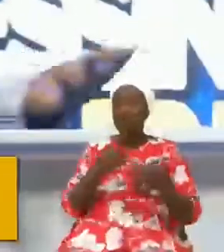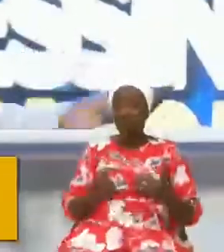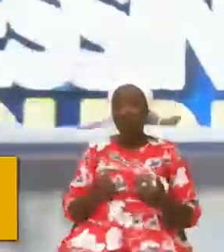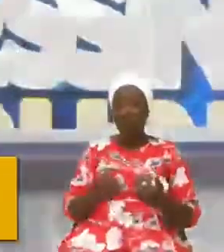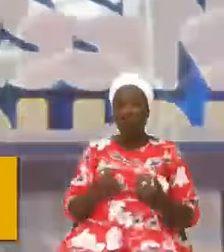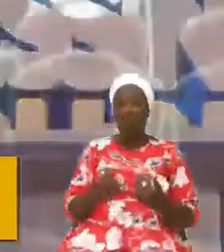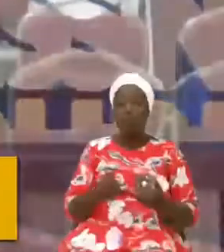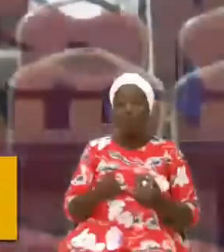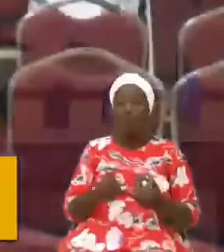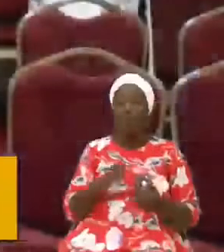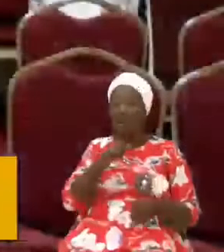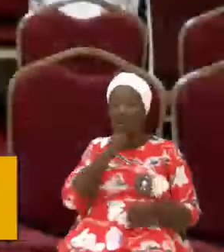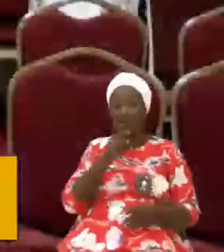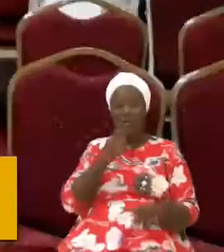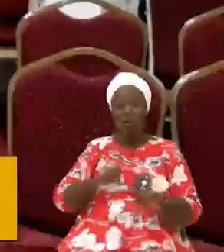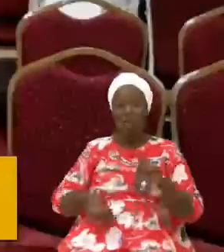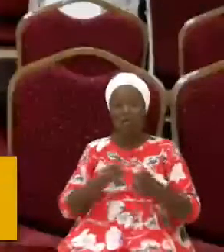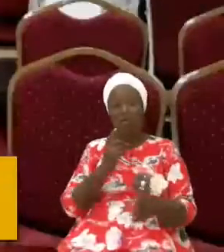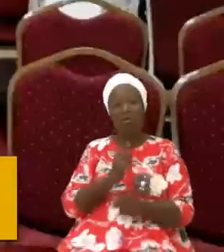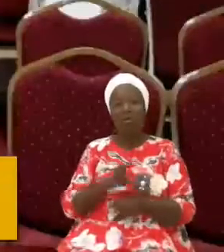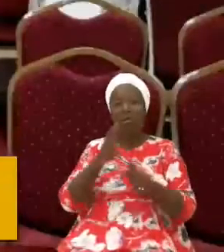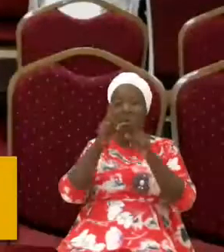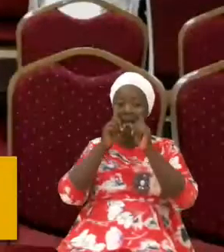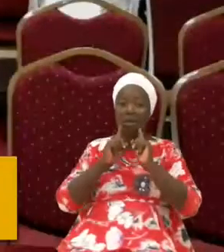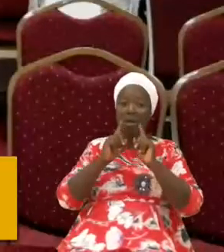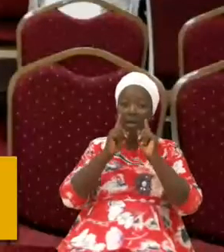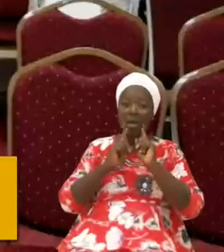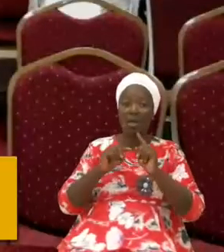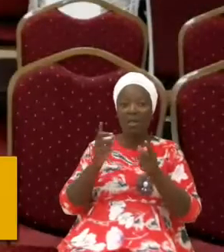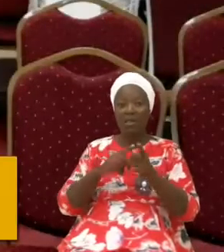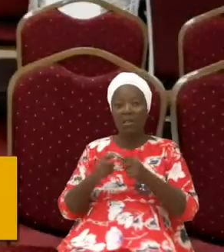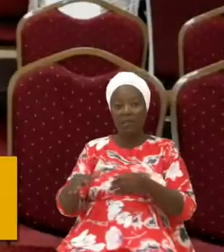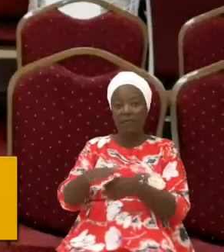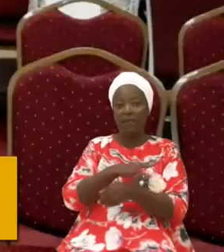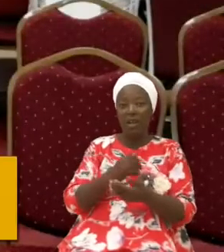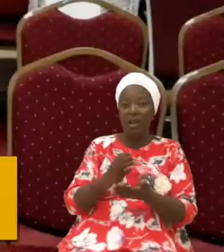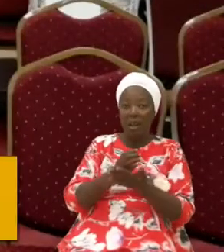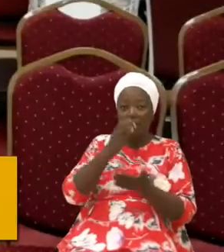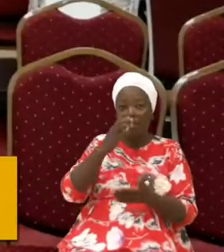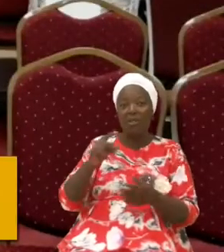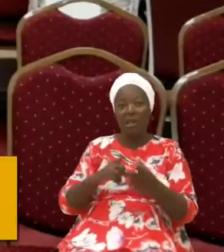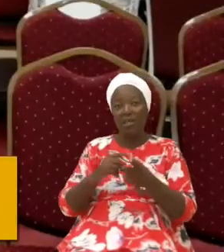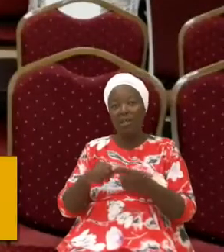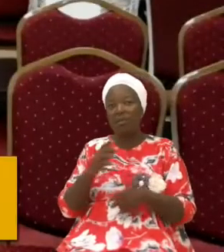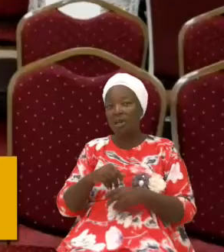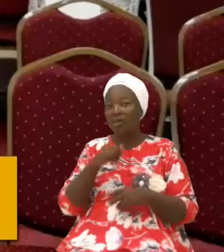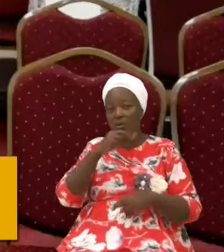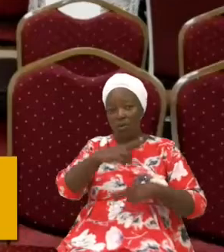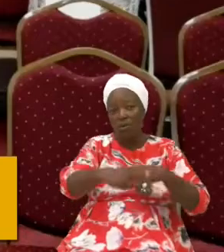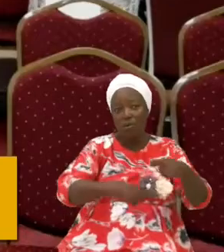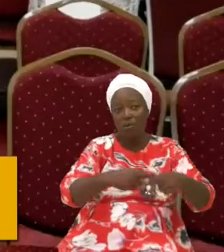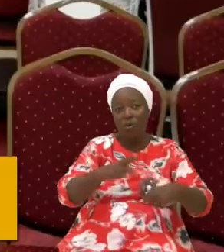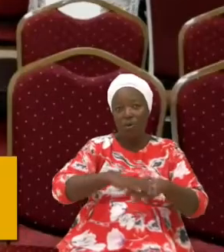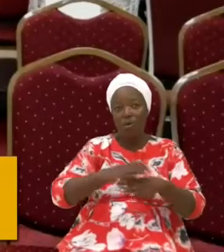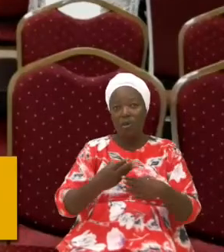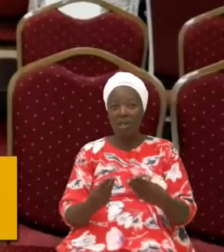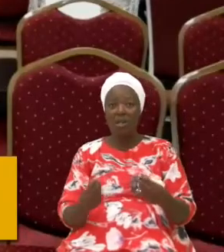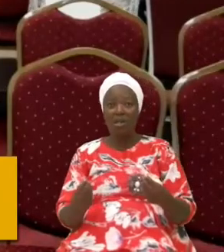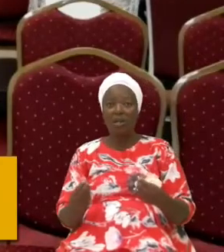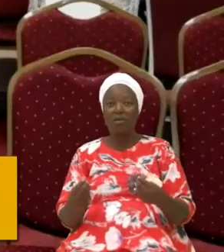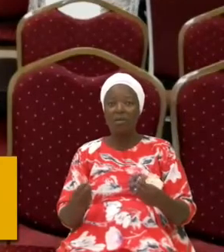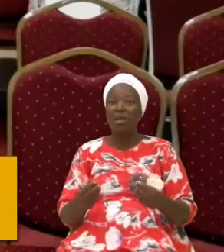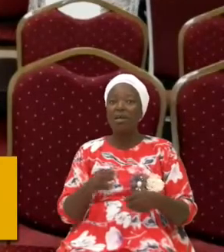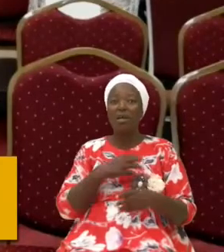cannot pay for salvation. You cannot cry and shed tears that will fill the bottle that will qualify you for